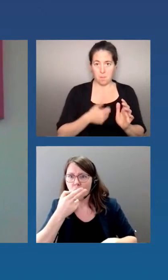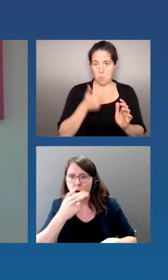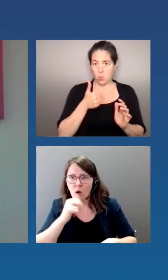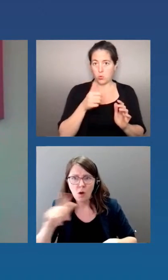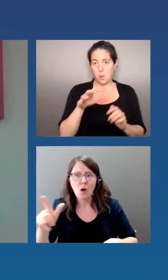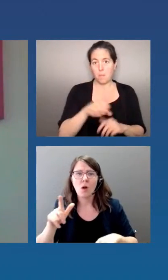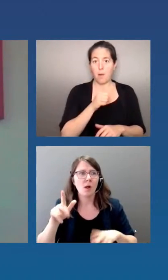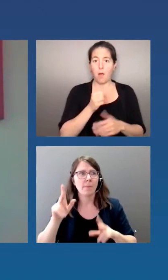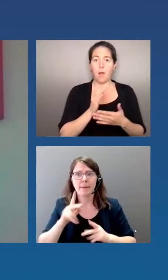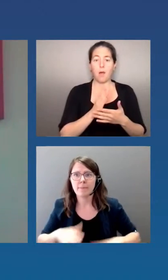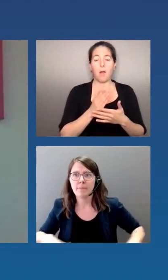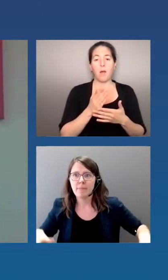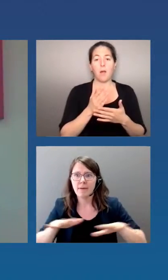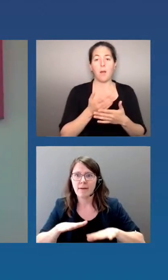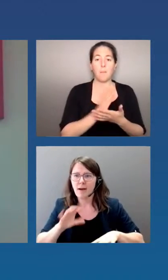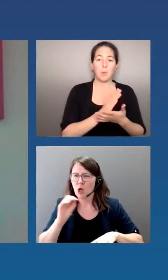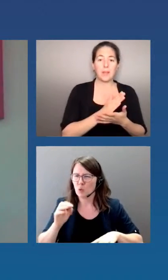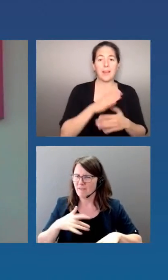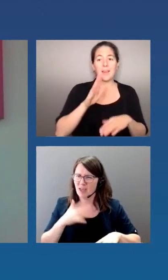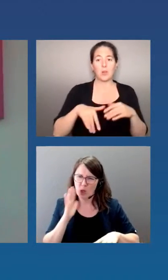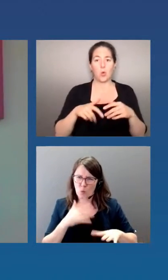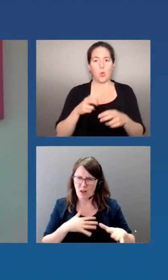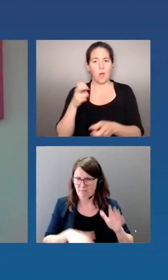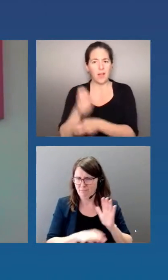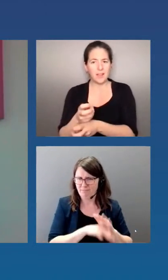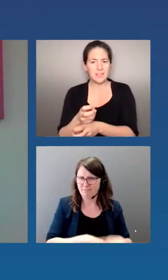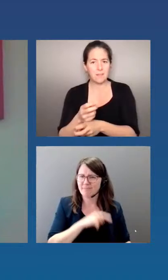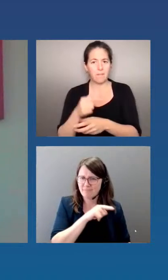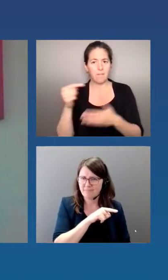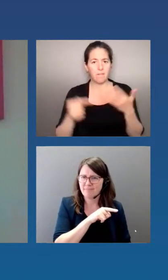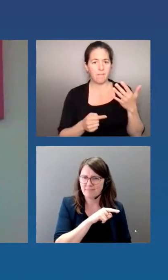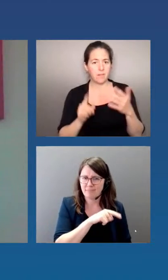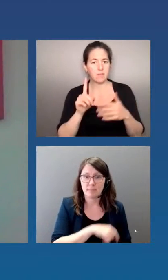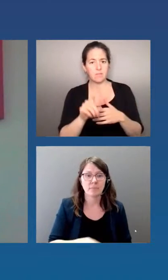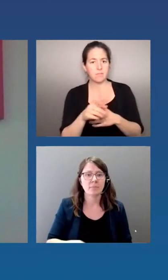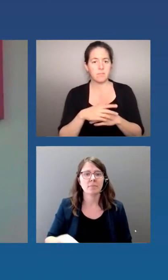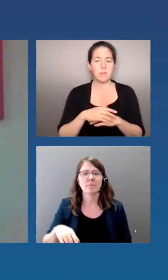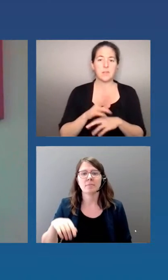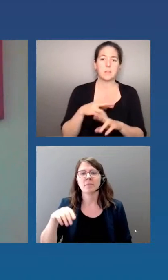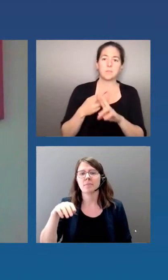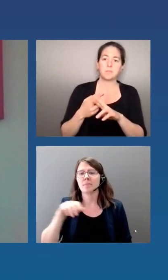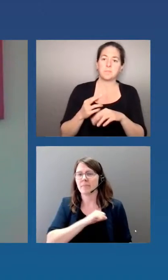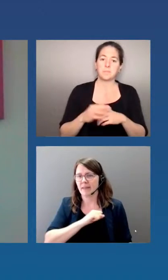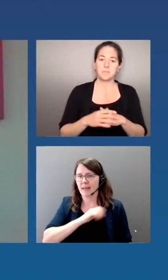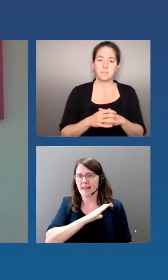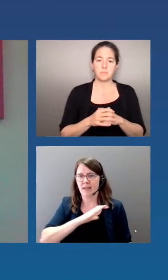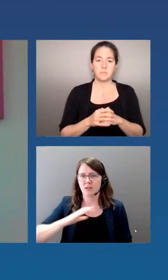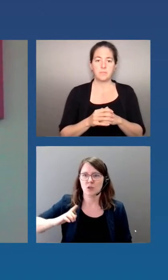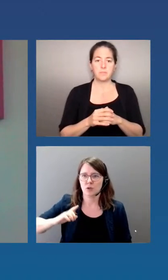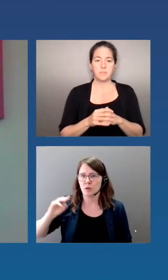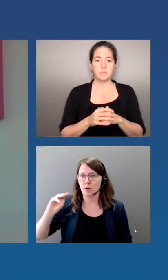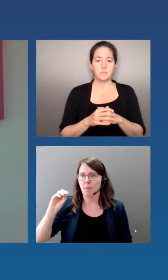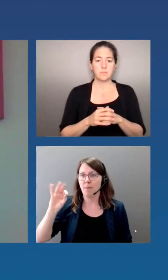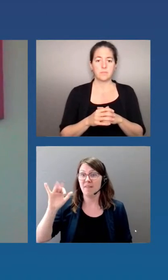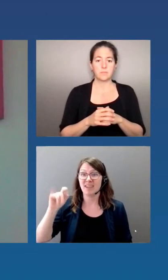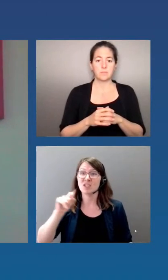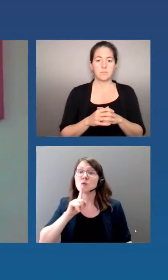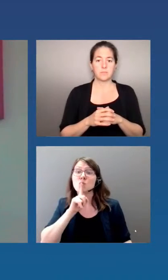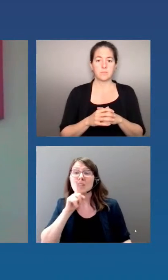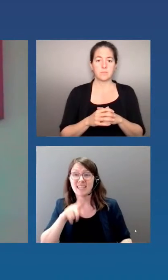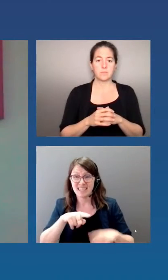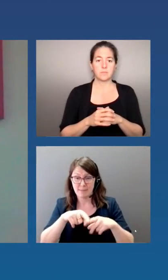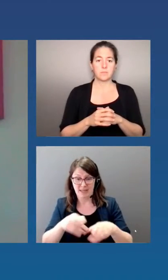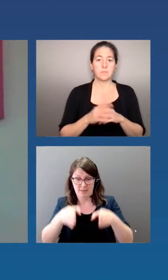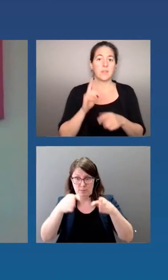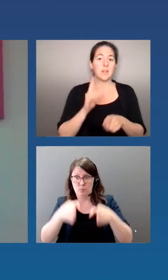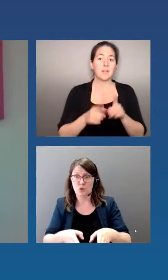Well, I think moderate or aggressive really depends on the resident. Like you could have a resident